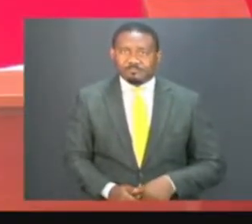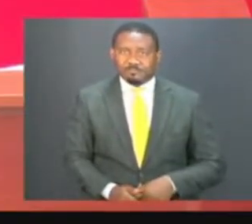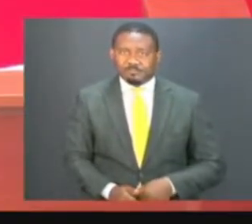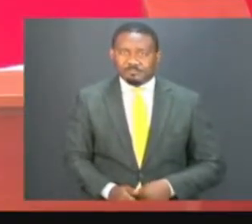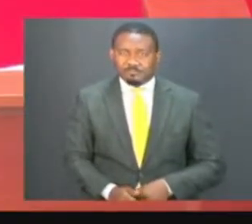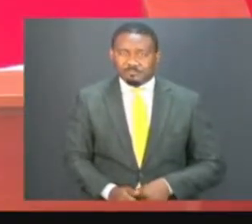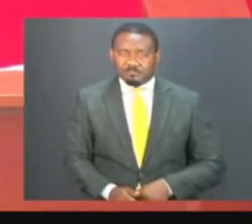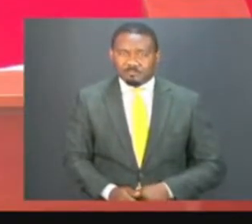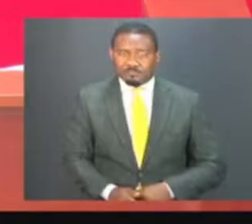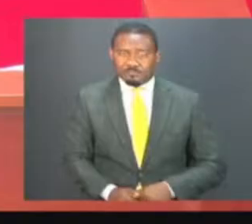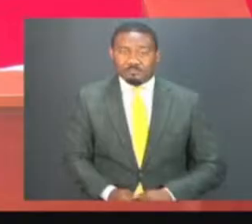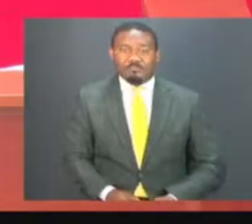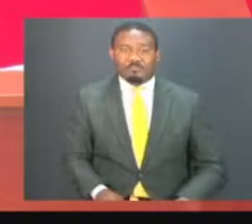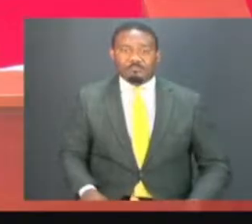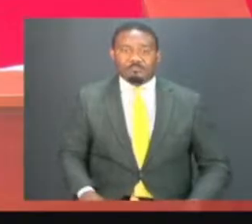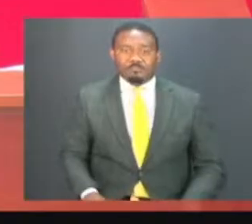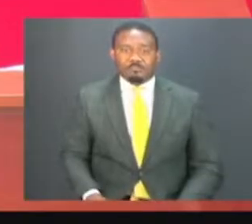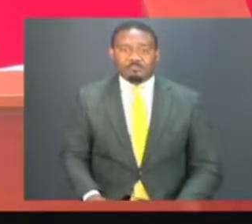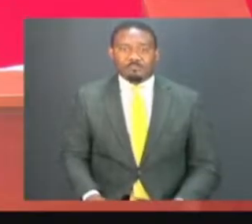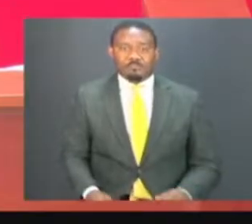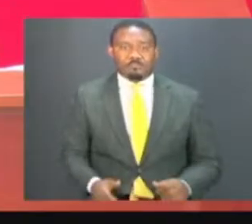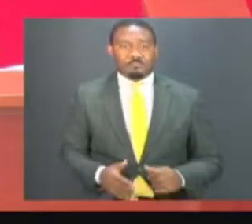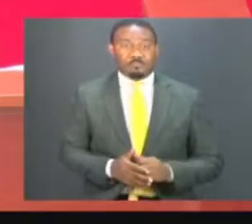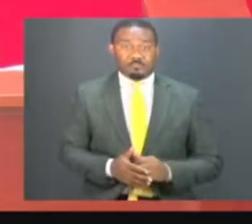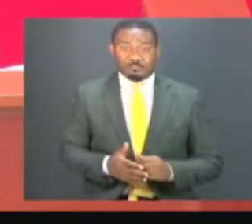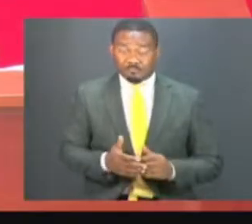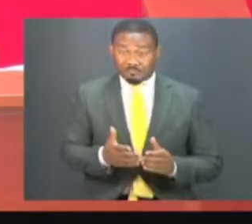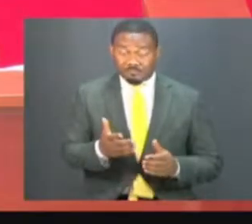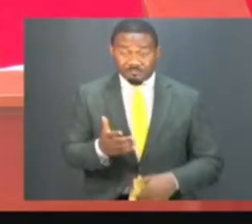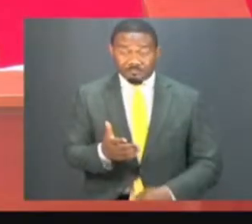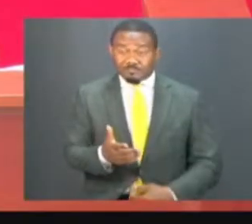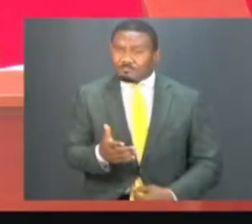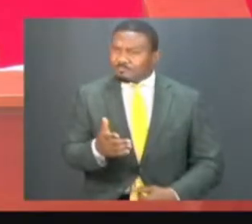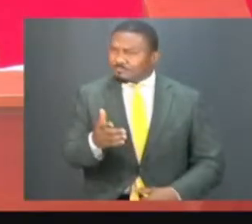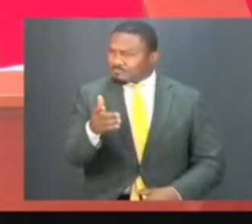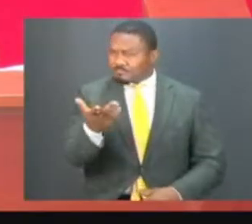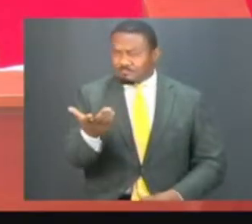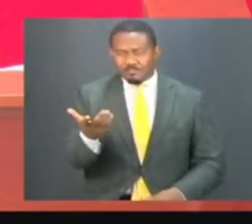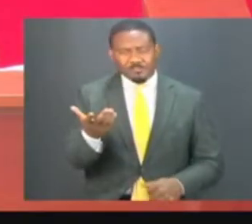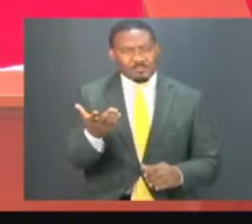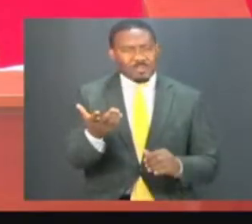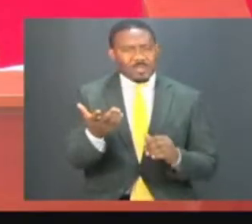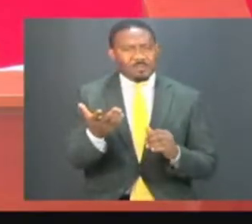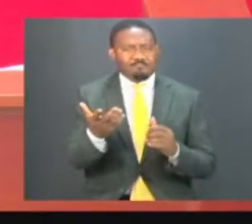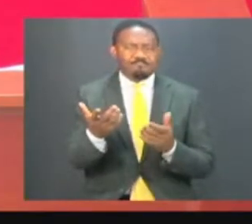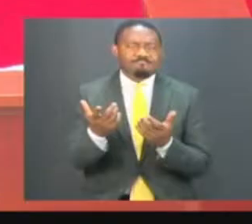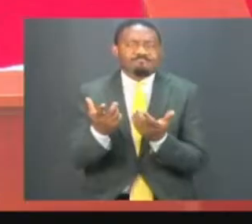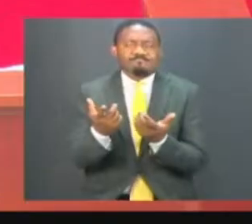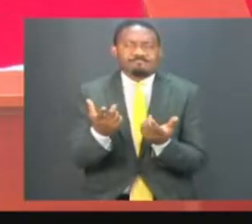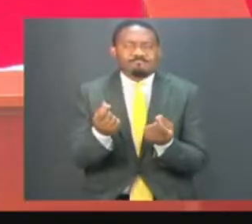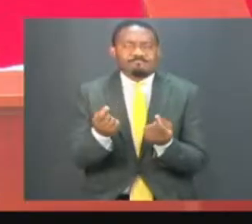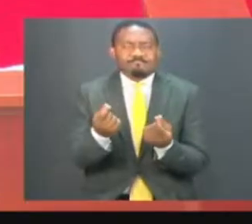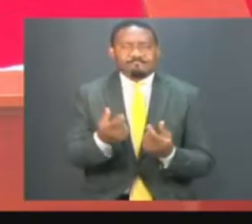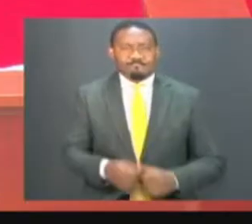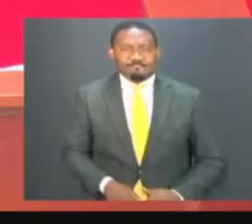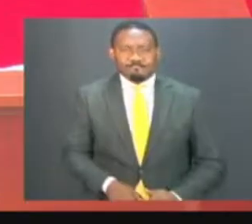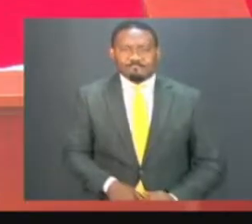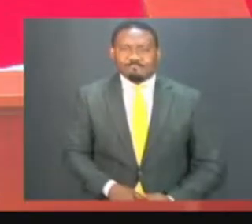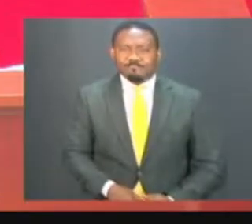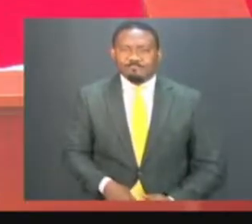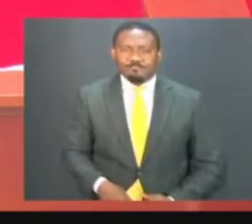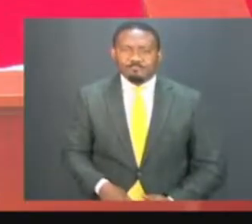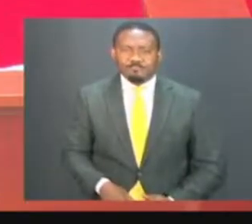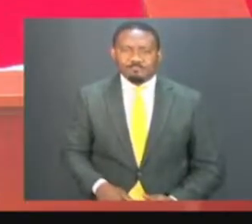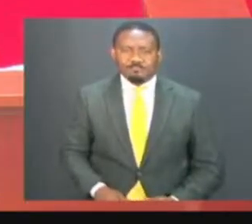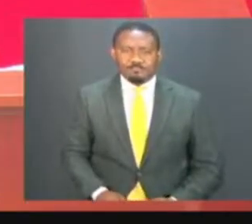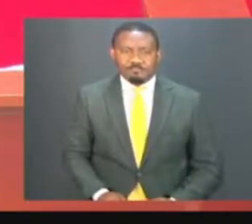Yes, Speaker, Honorable Richard Achampong, are you on your feet to address me? No, he's not. No, he's counting. Speaker, on that score